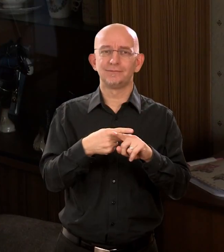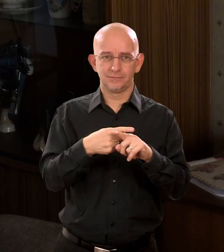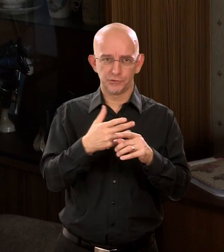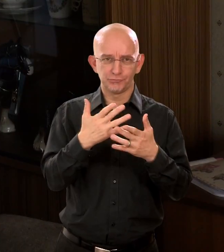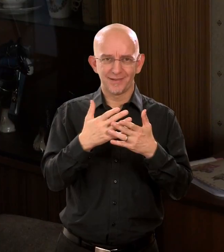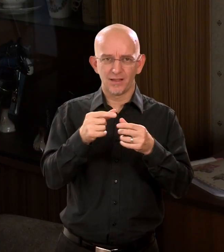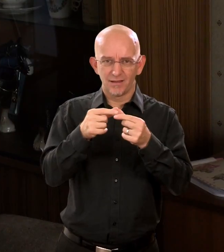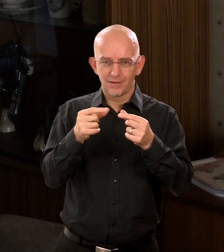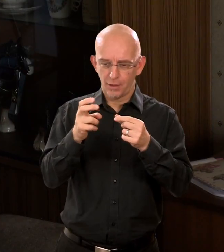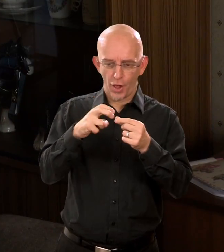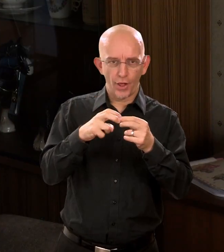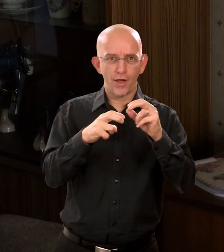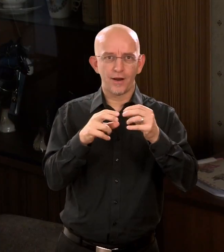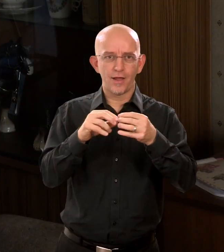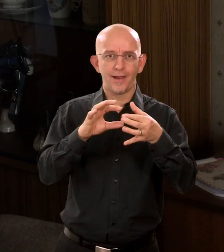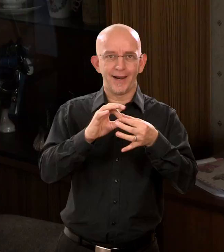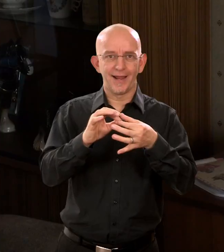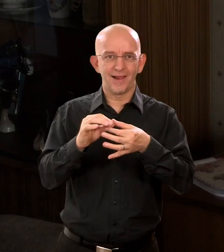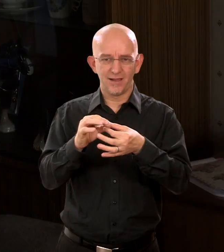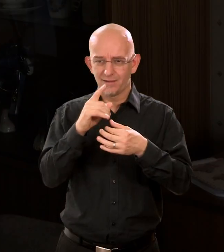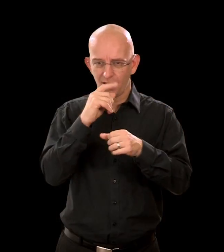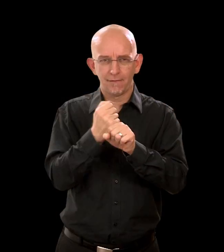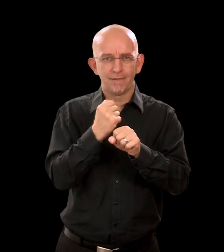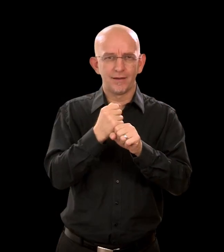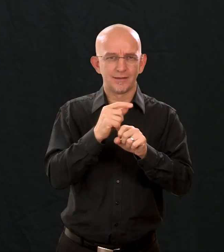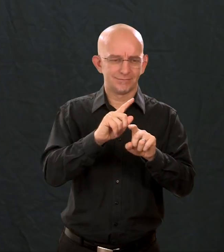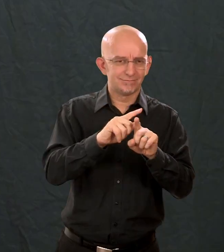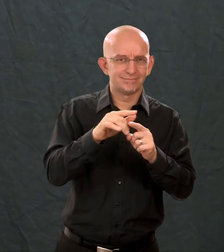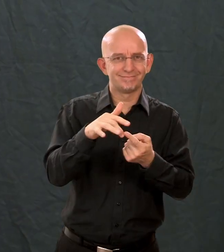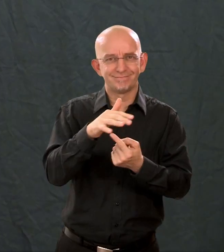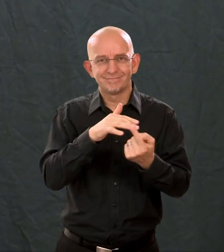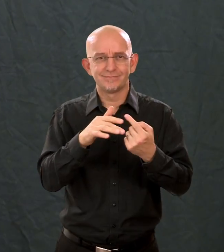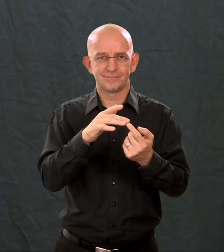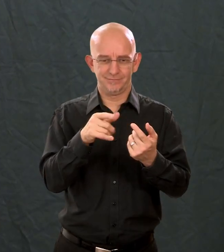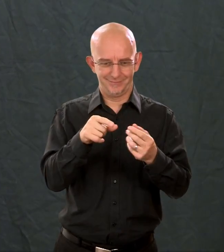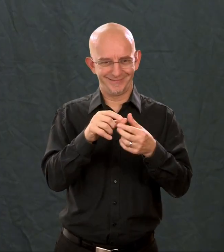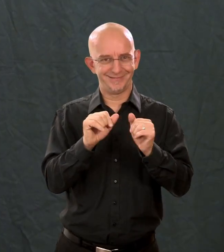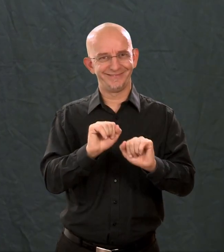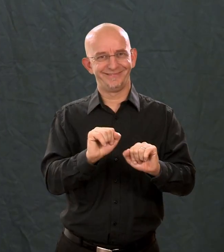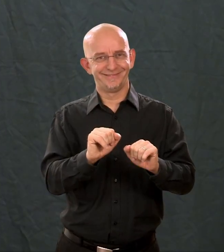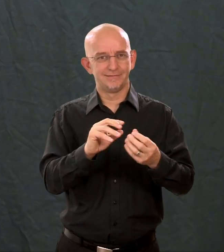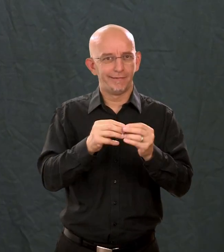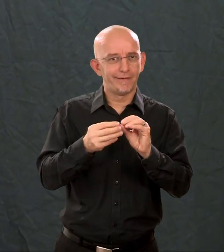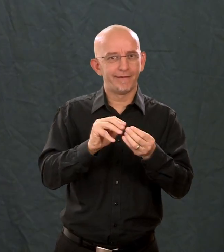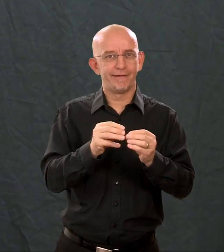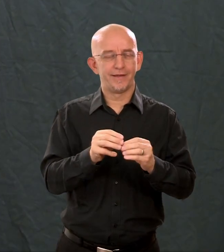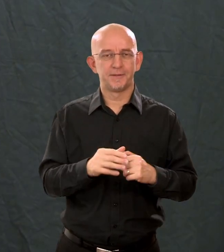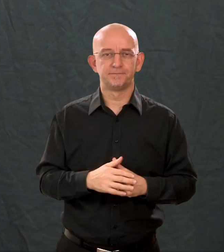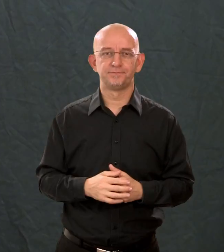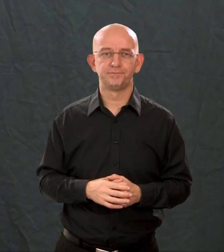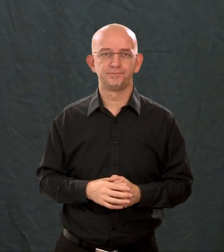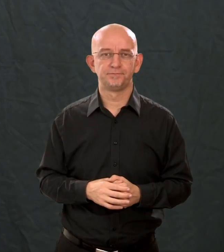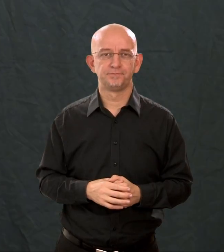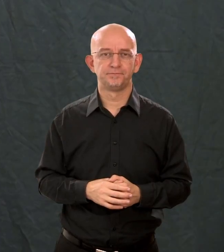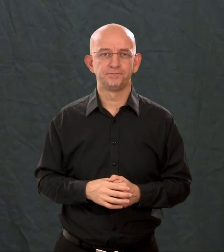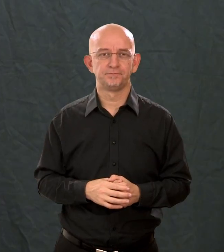each other, and you could make scenes with that. Grandmother, I think she probably was the person that gave me most of my dolls